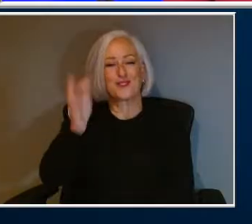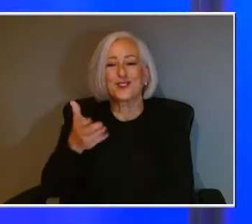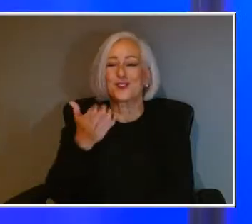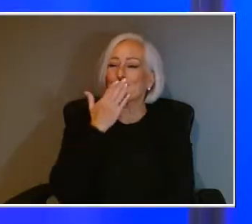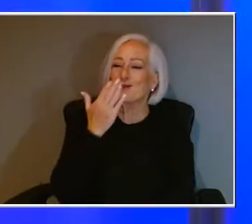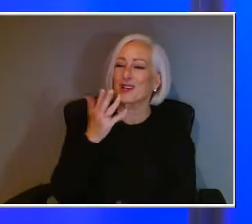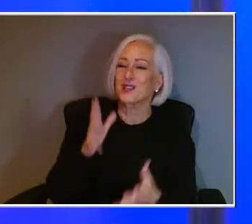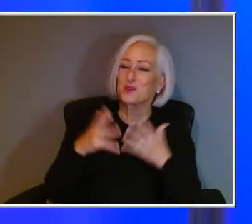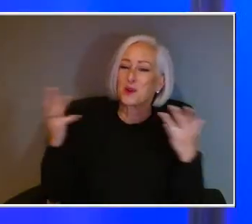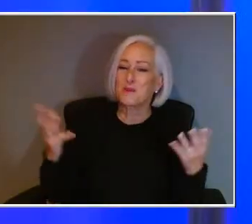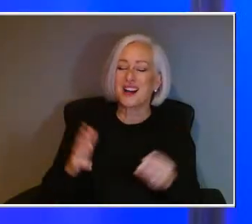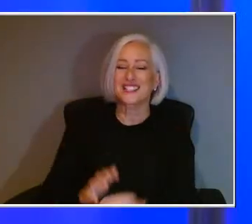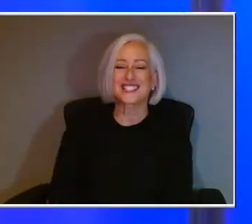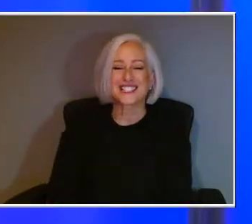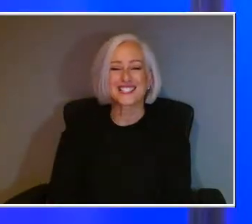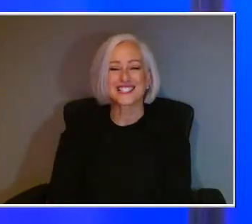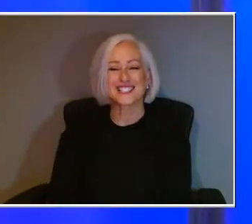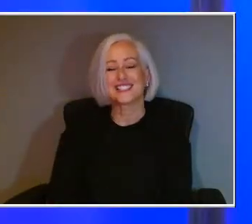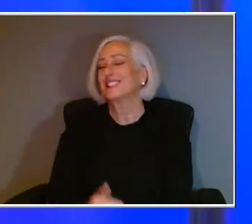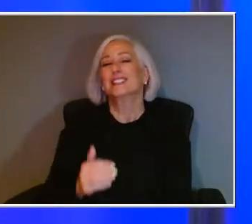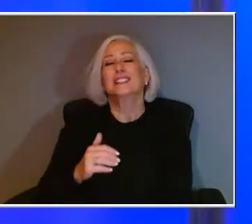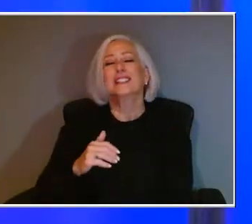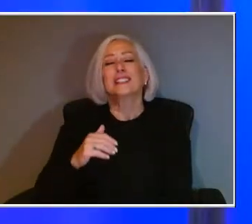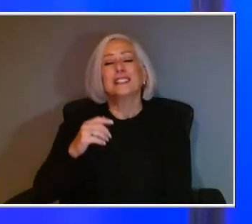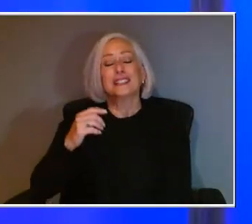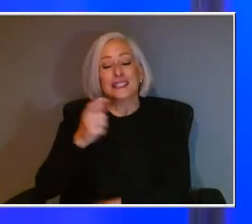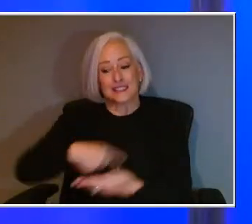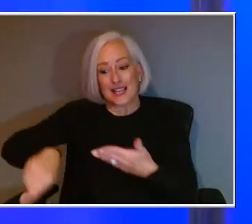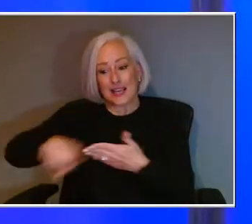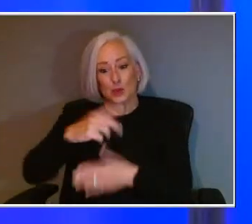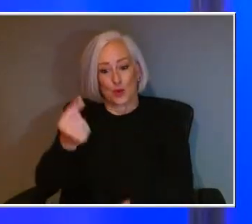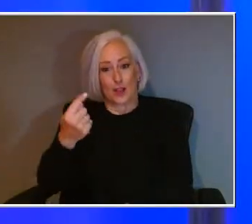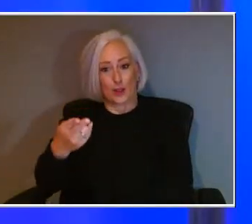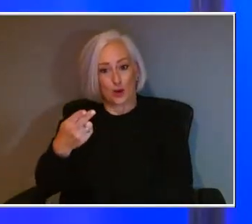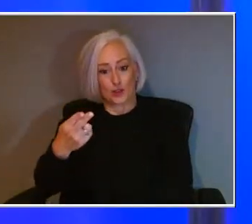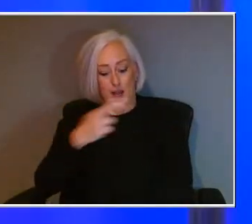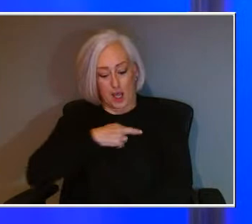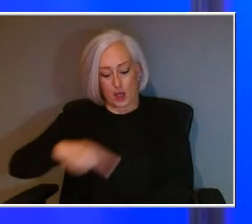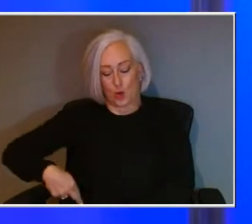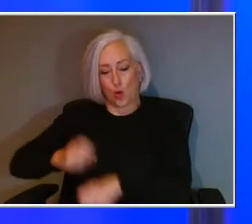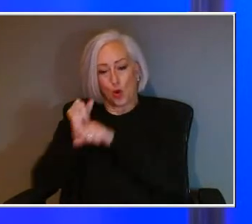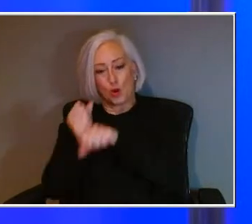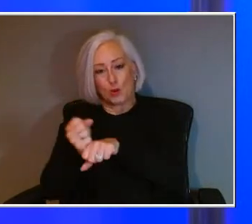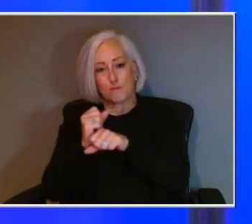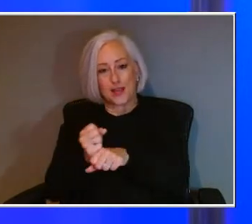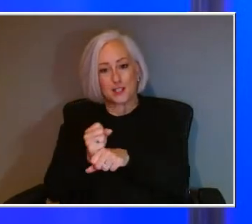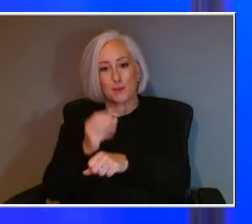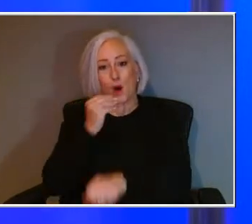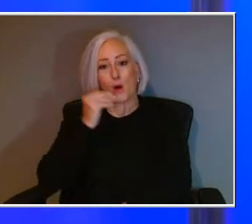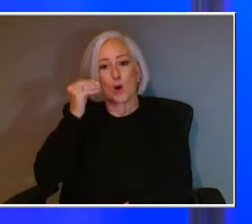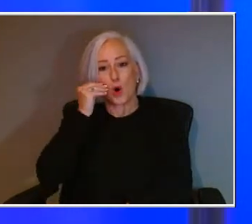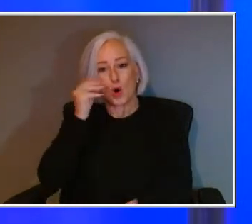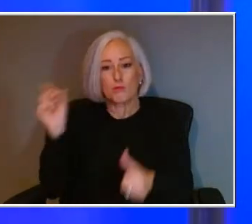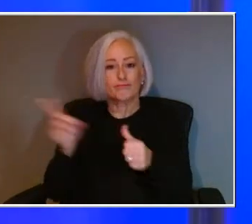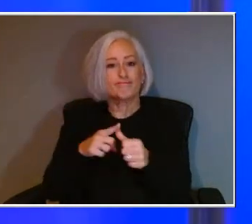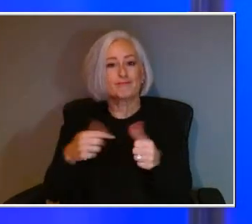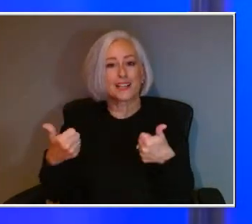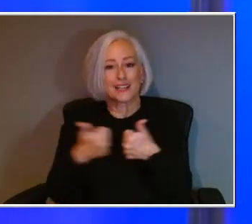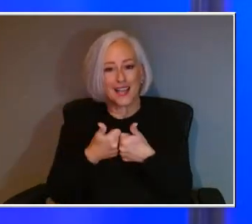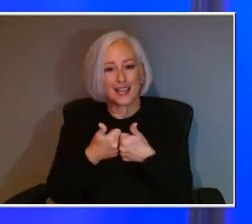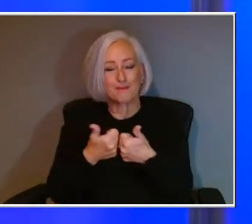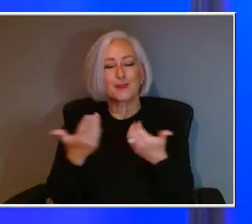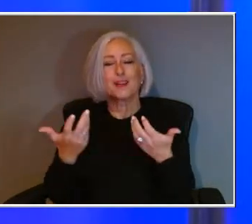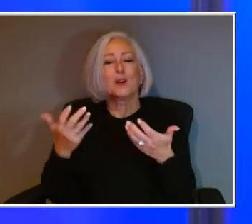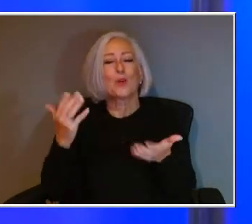Well, ahead of the Royals home opener next Thursday, we asked the team's medical director and head physician to give advice for younger players. Here's